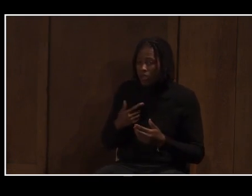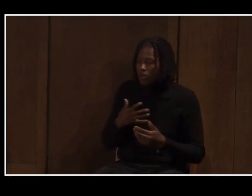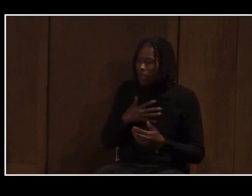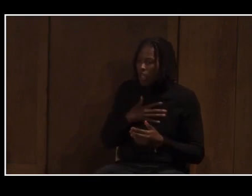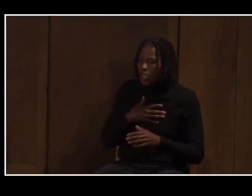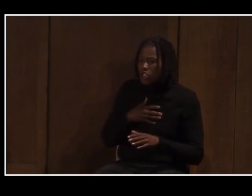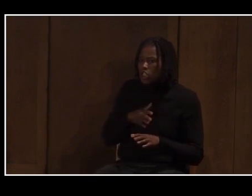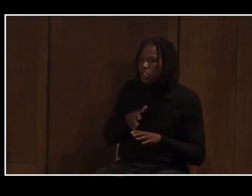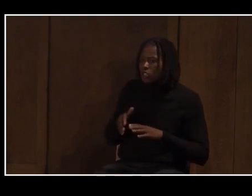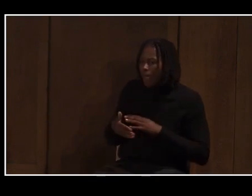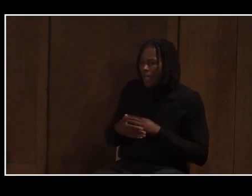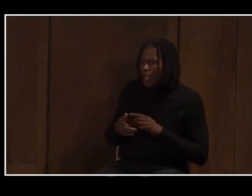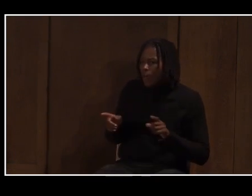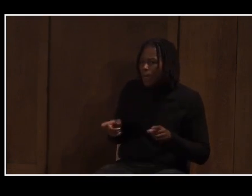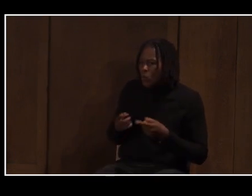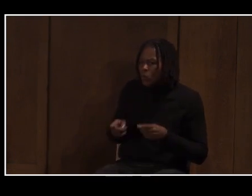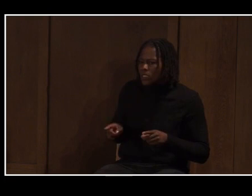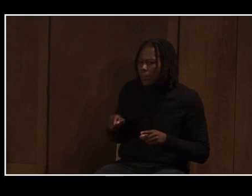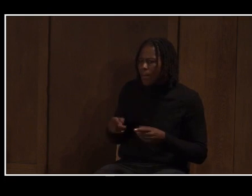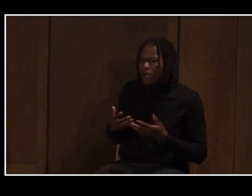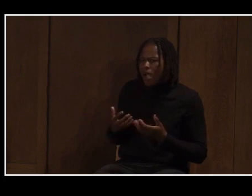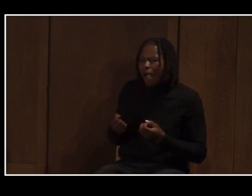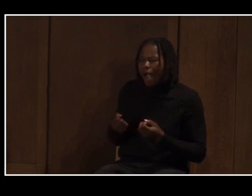lot of questionable things in it.